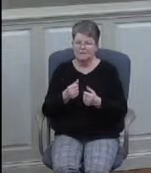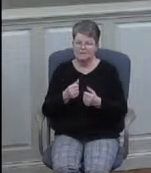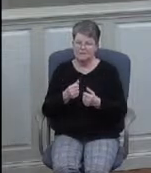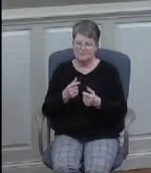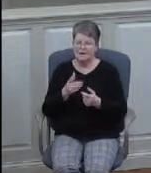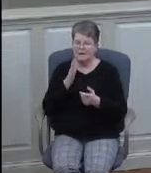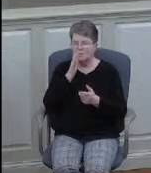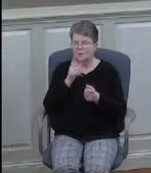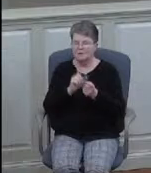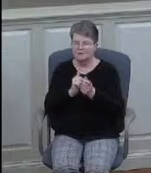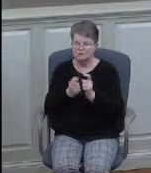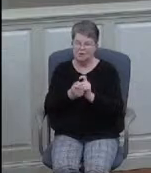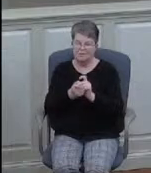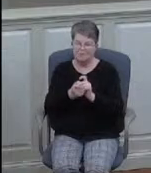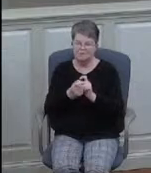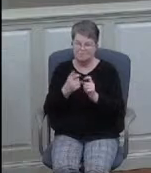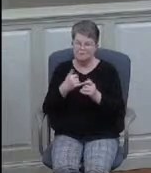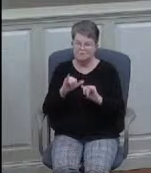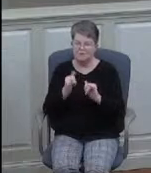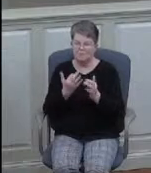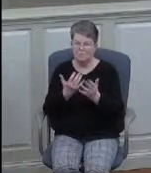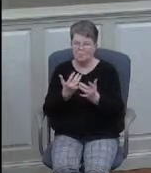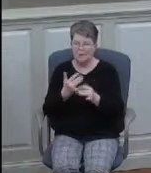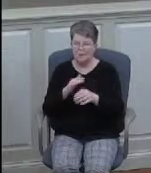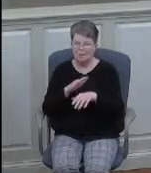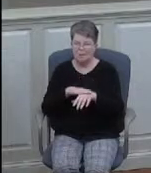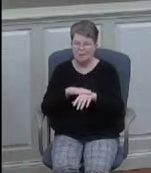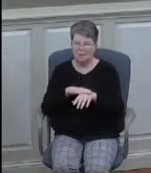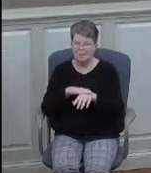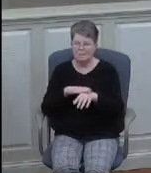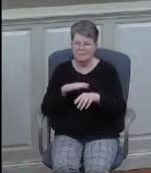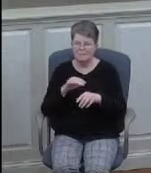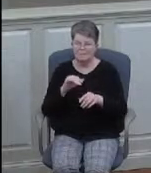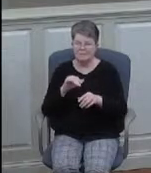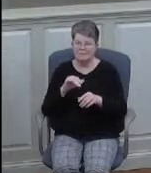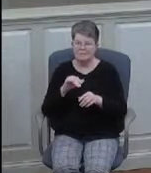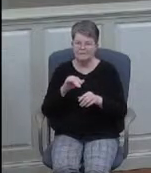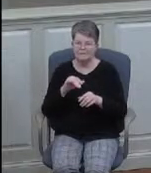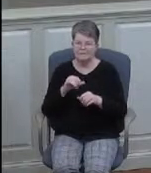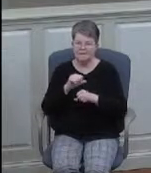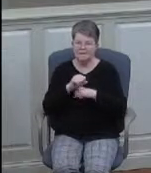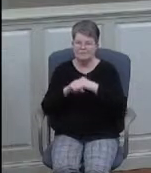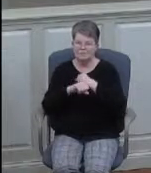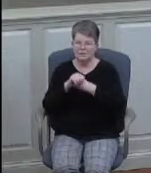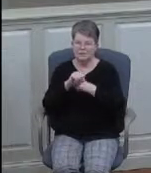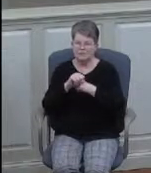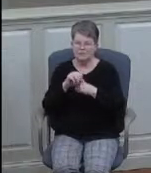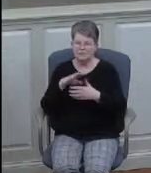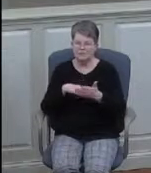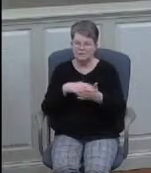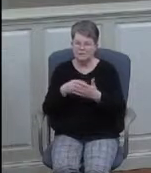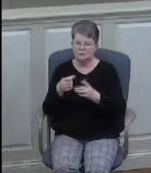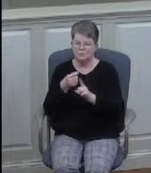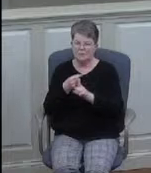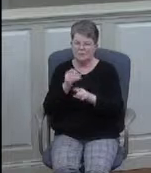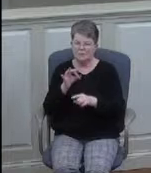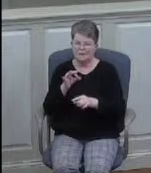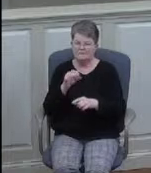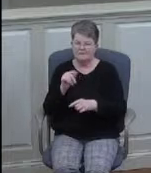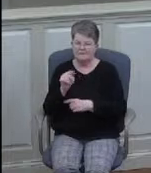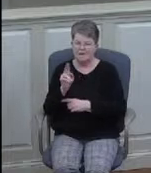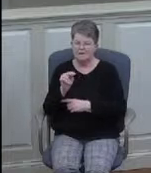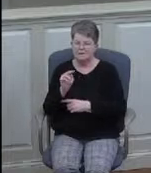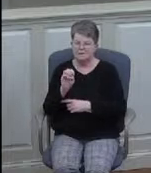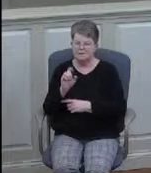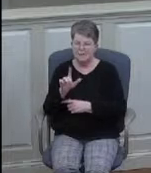will change. We're still waiting on the construction schedule impact of the tunnel. We